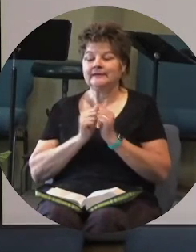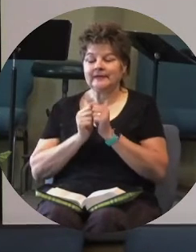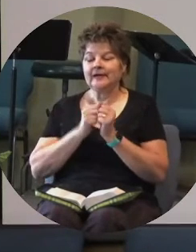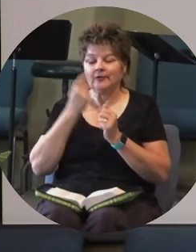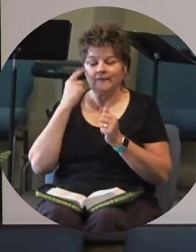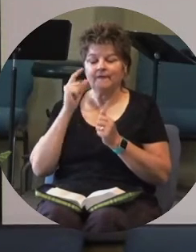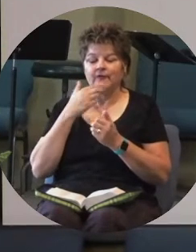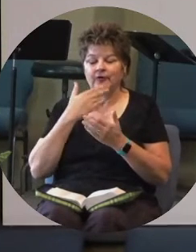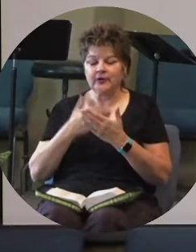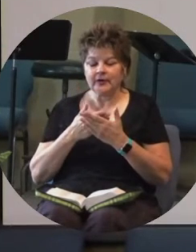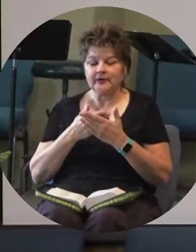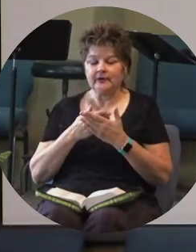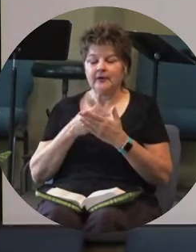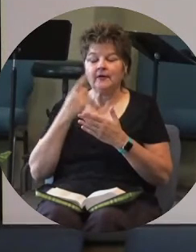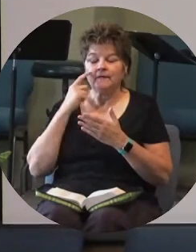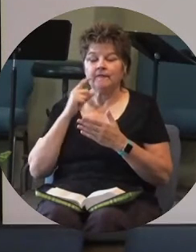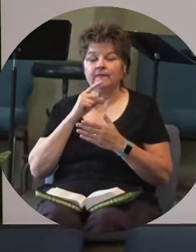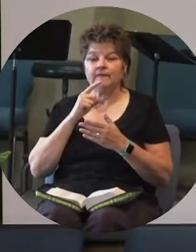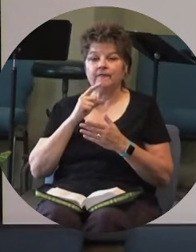for those who love God